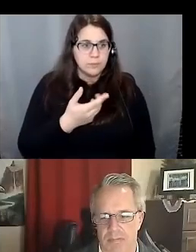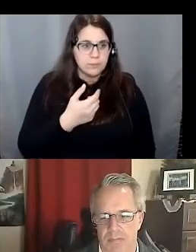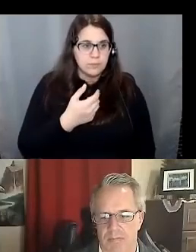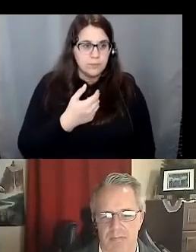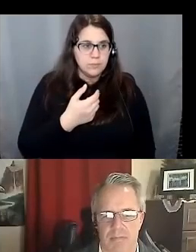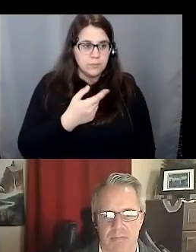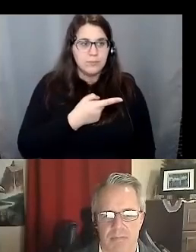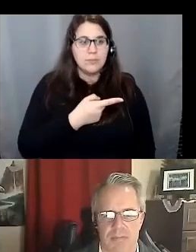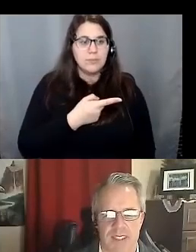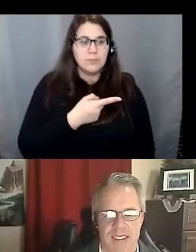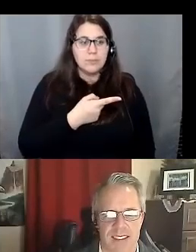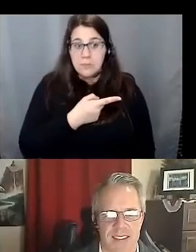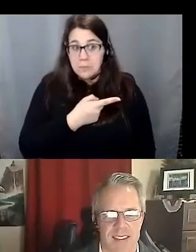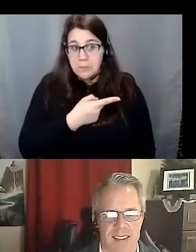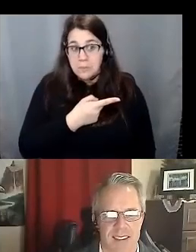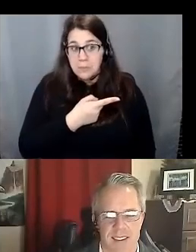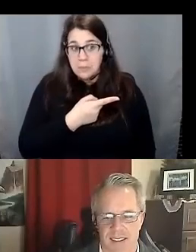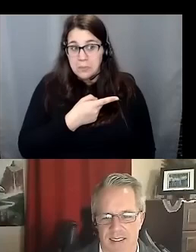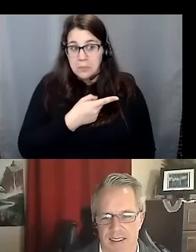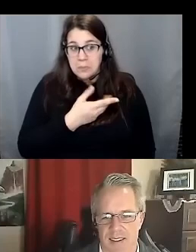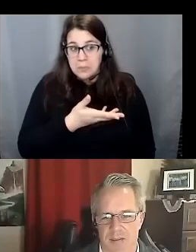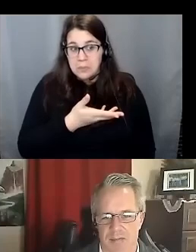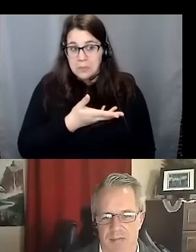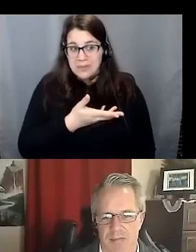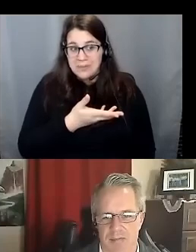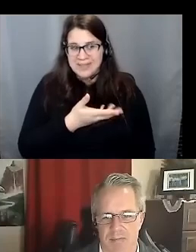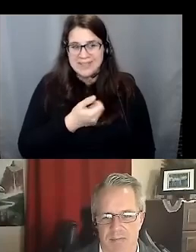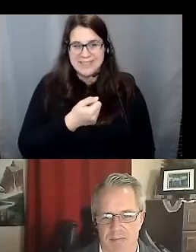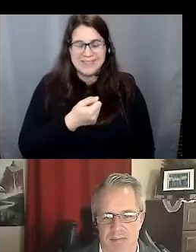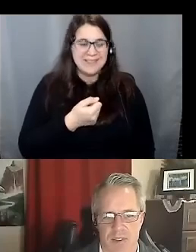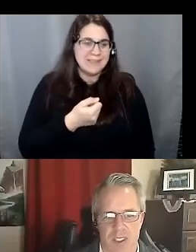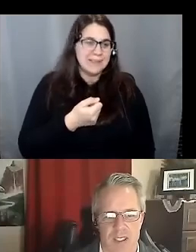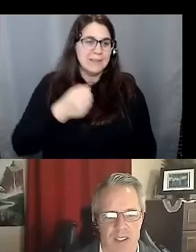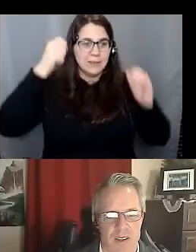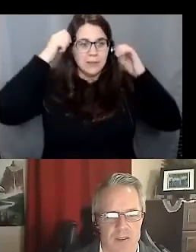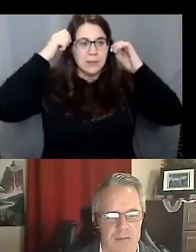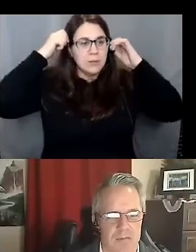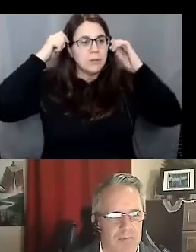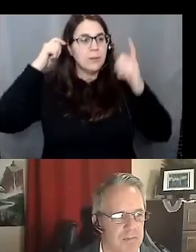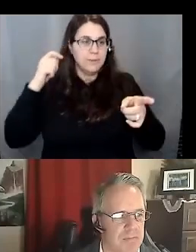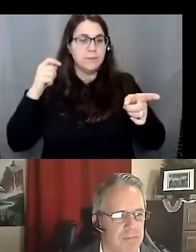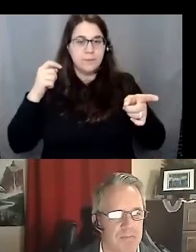yeah, he's showing that right now. Yeah, right here.